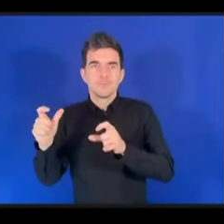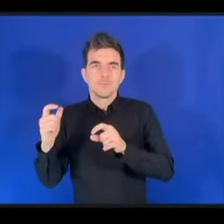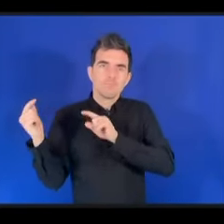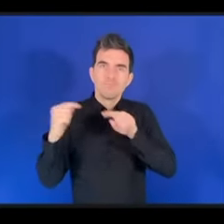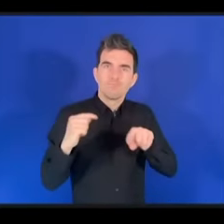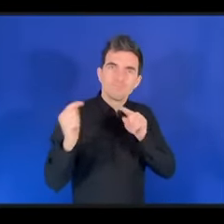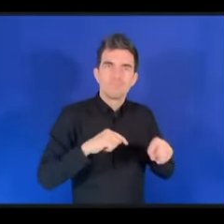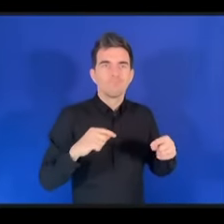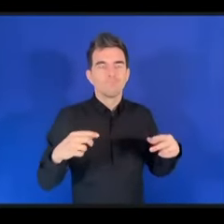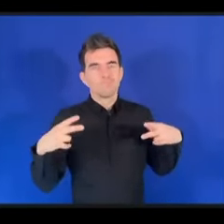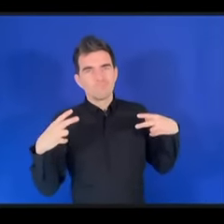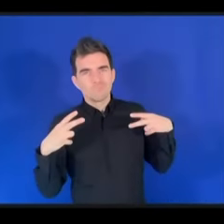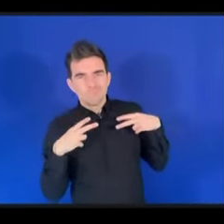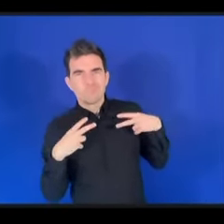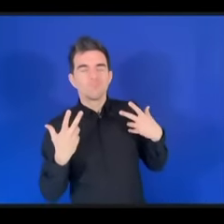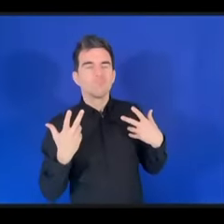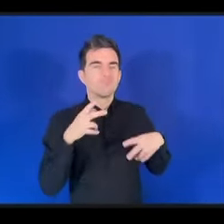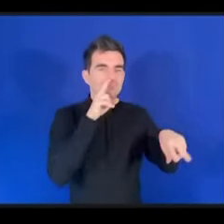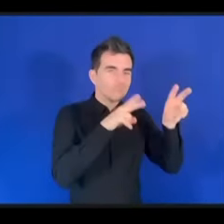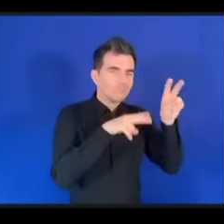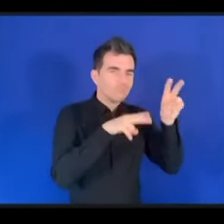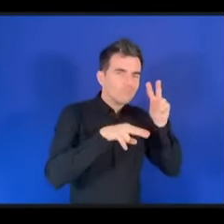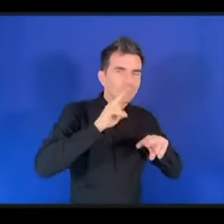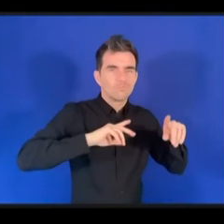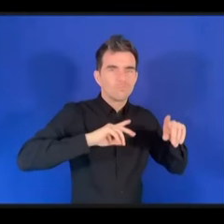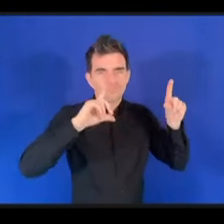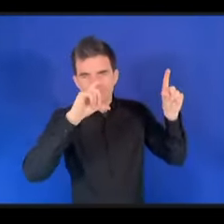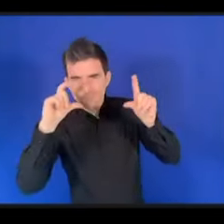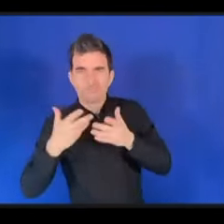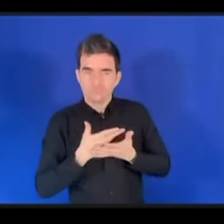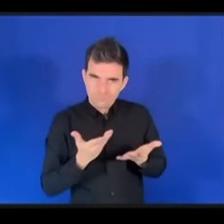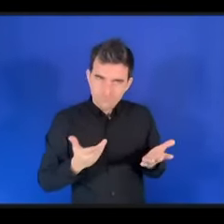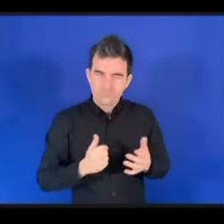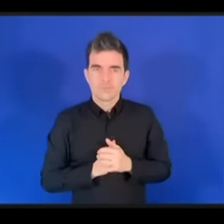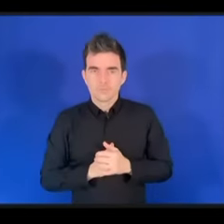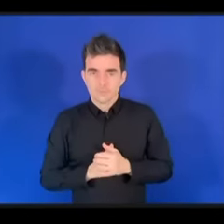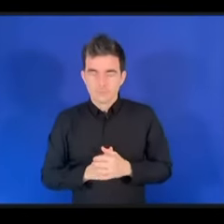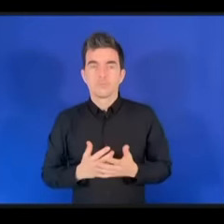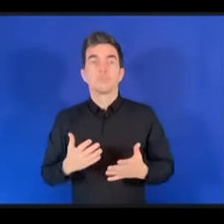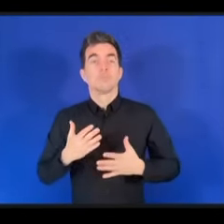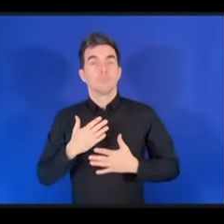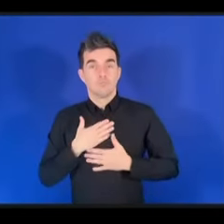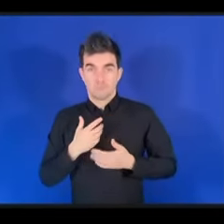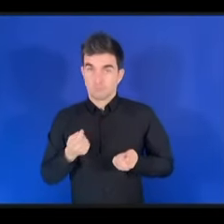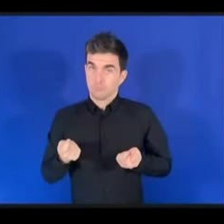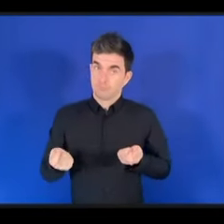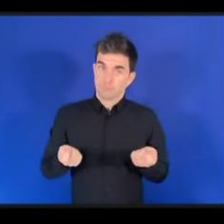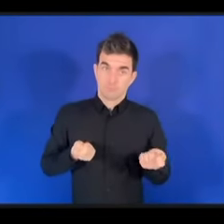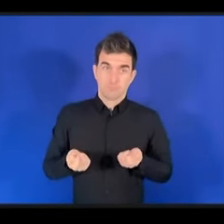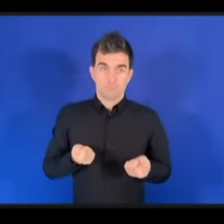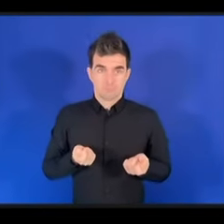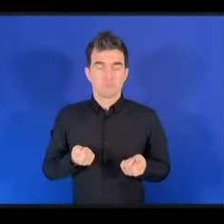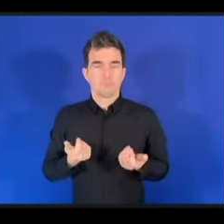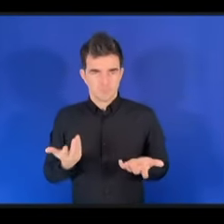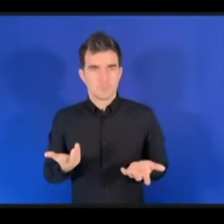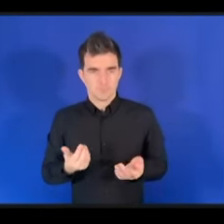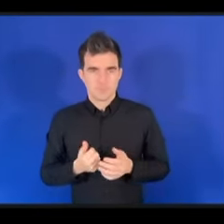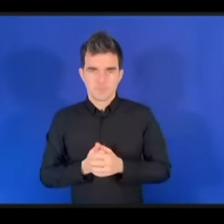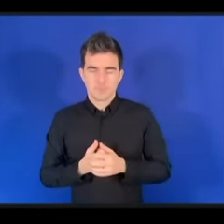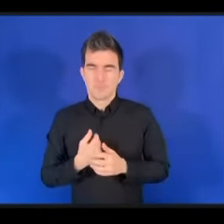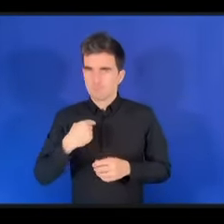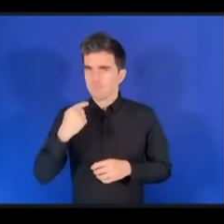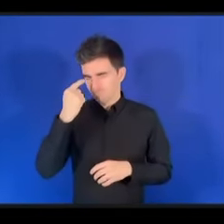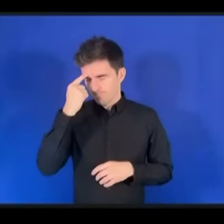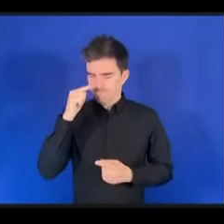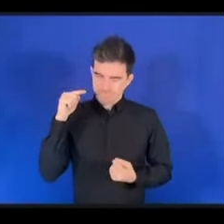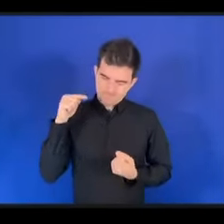I believe, is in culture and also product makings and innovations.